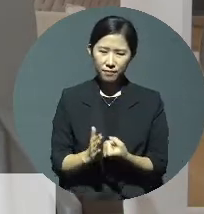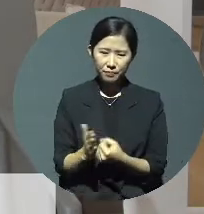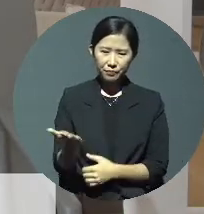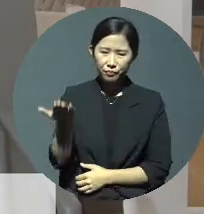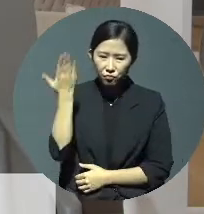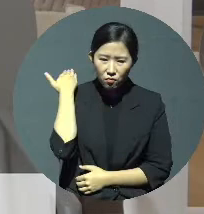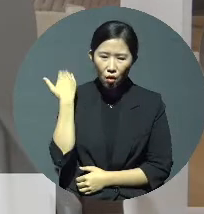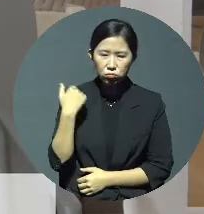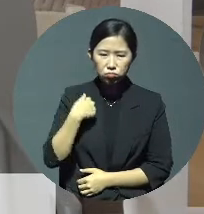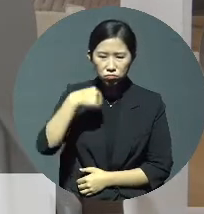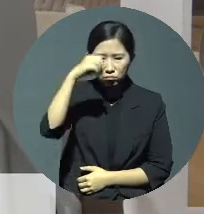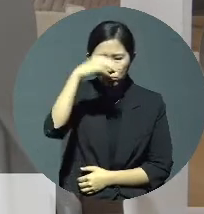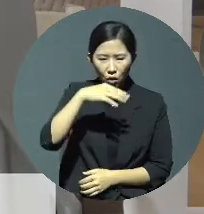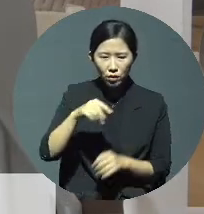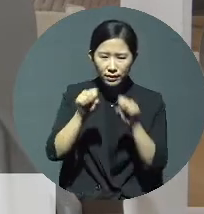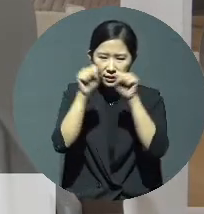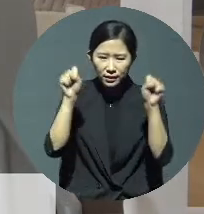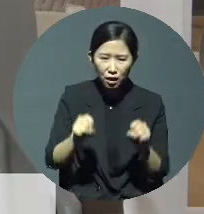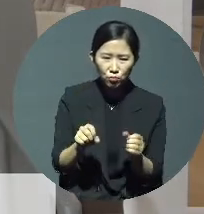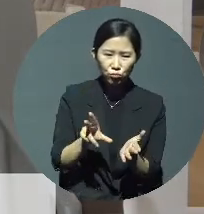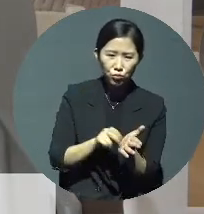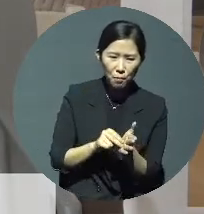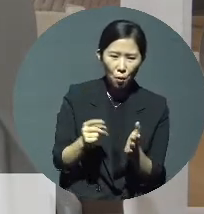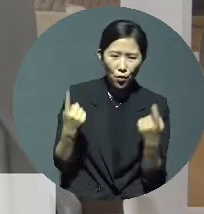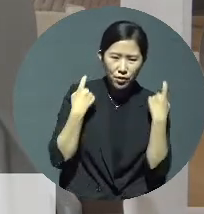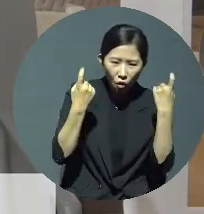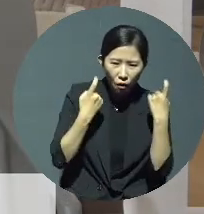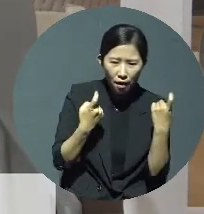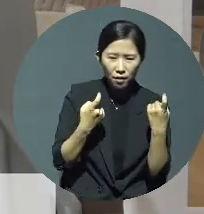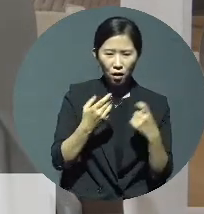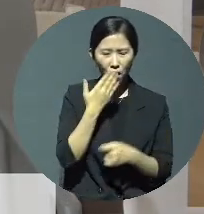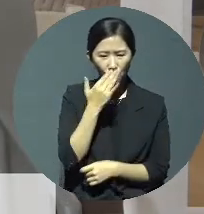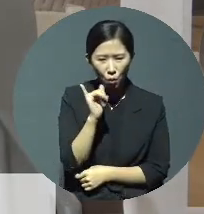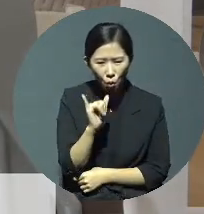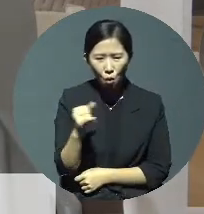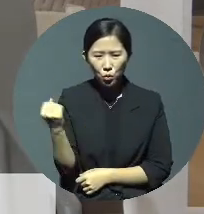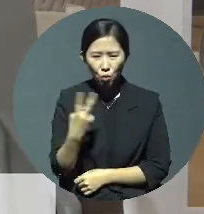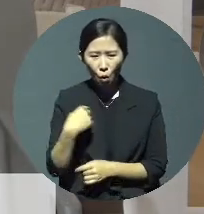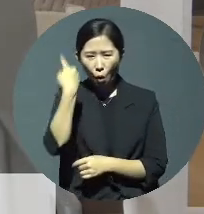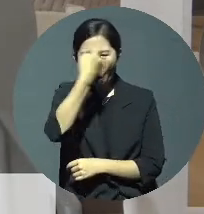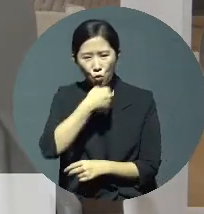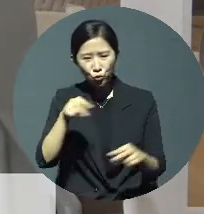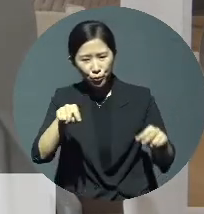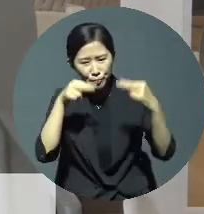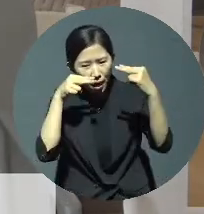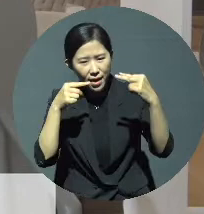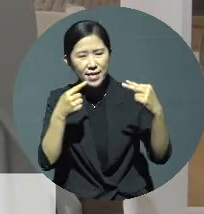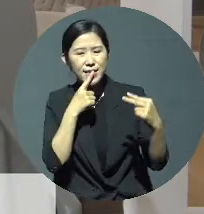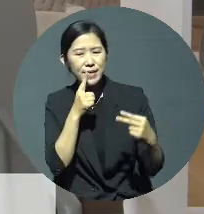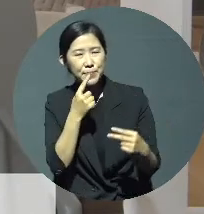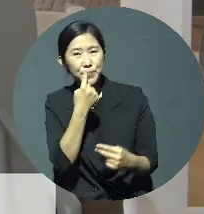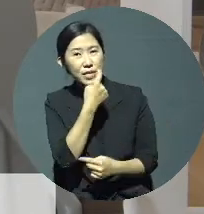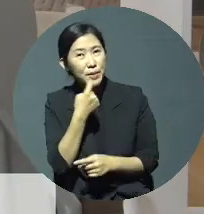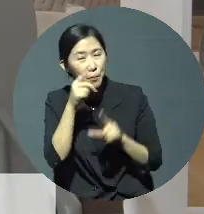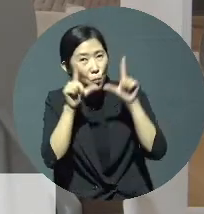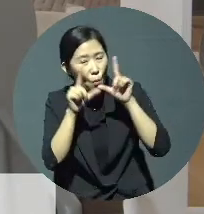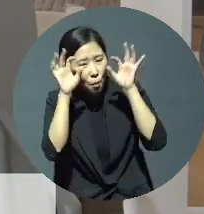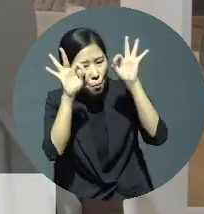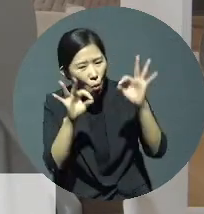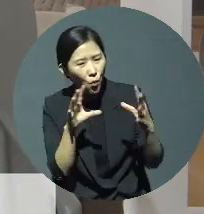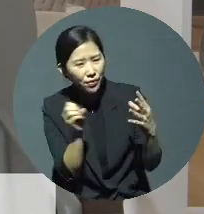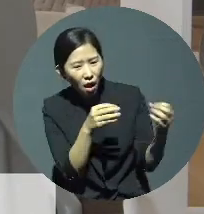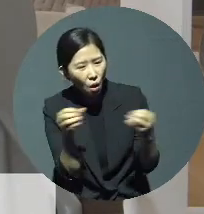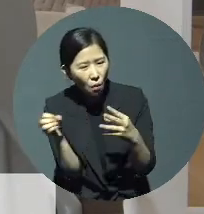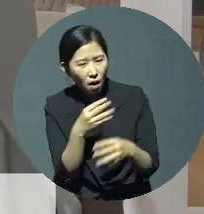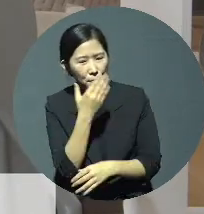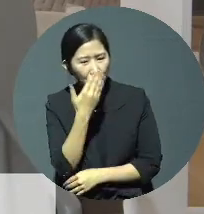much more old-fashioned means of communicating. We've been able to travel, we've been able to see each other's mouths when we're speaking to each other face